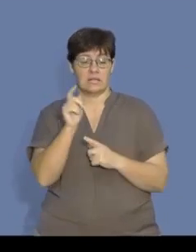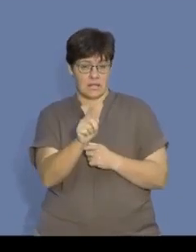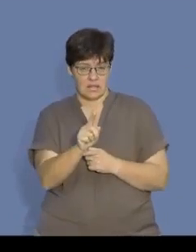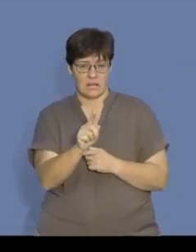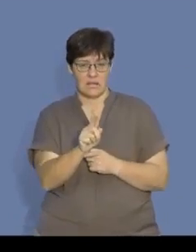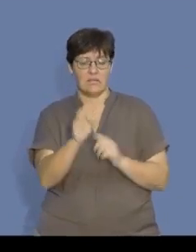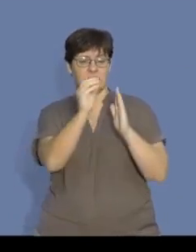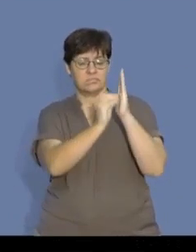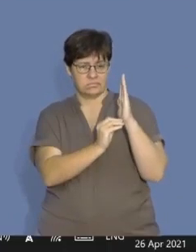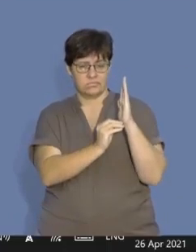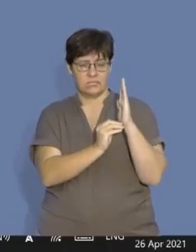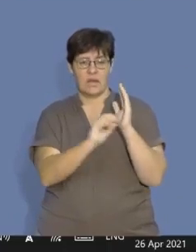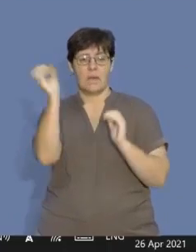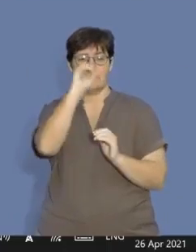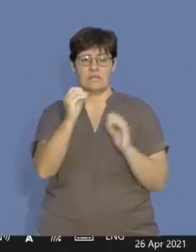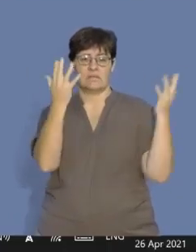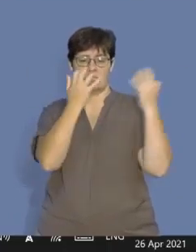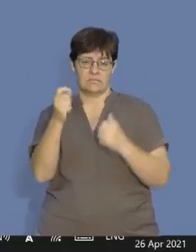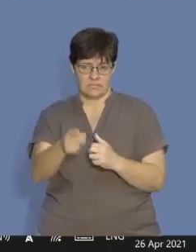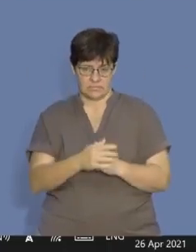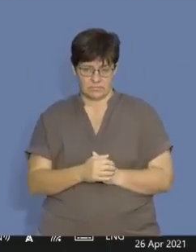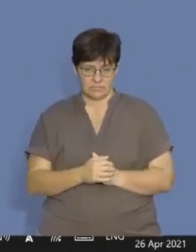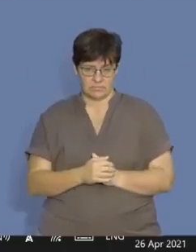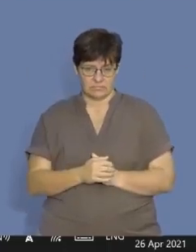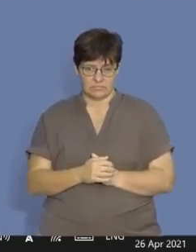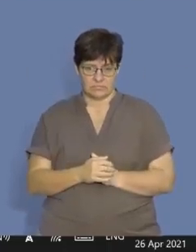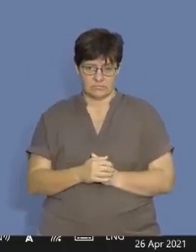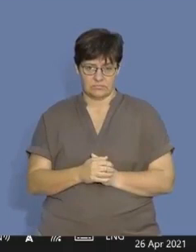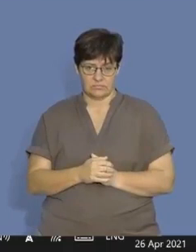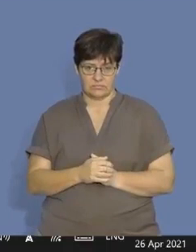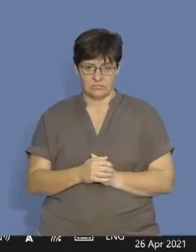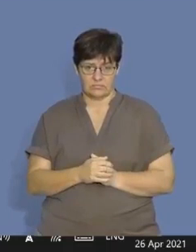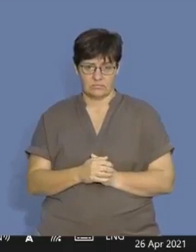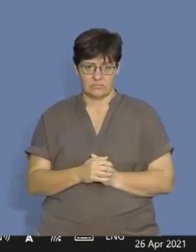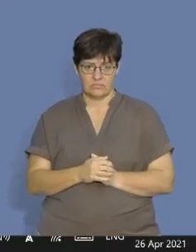our calculator to work out this percentage.